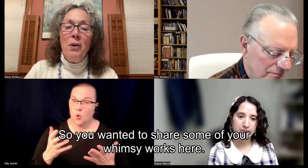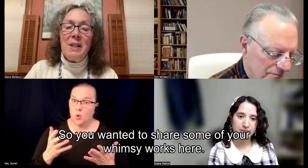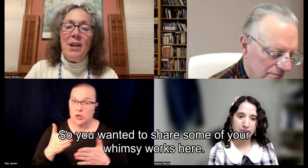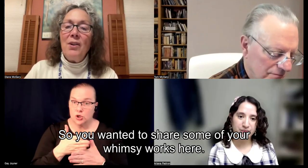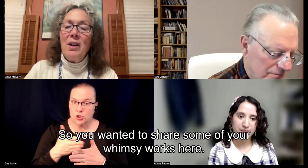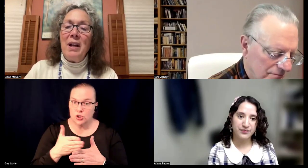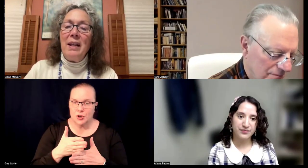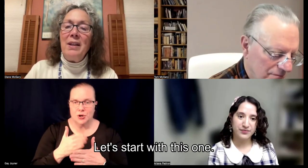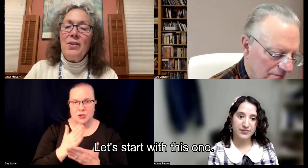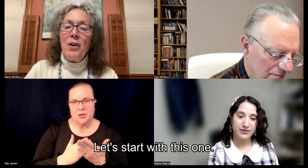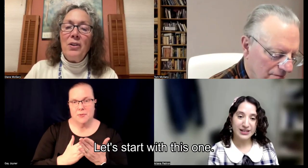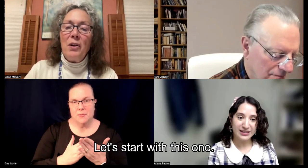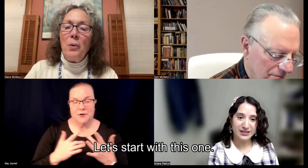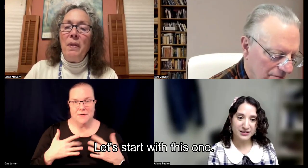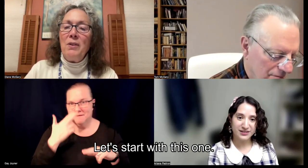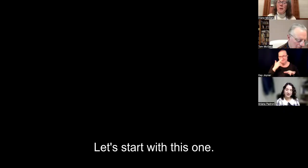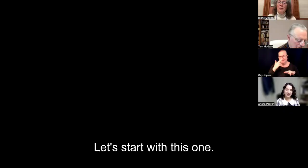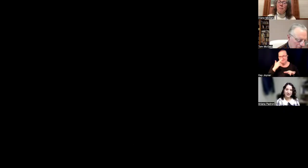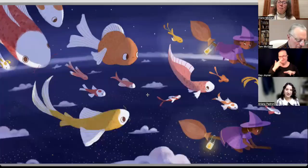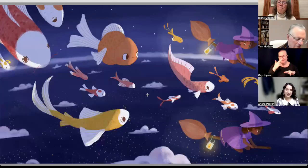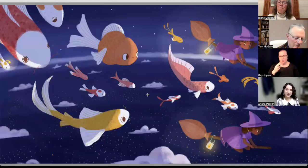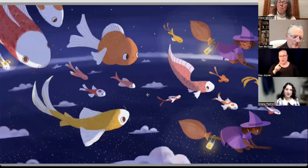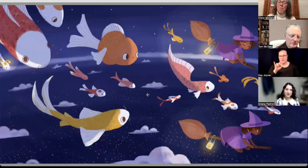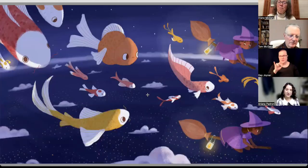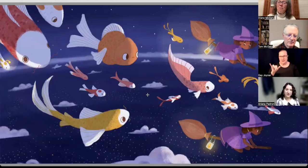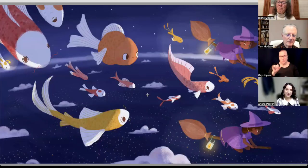whimsy works here. Let's start with this one.